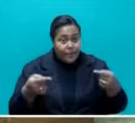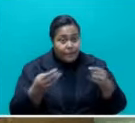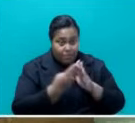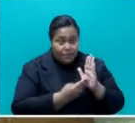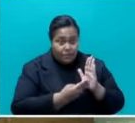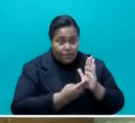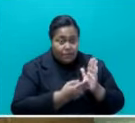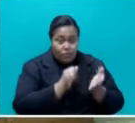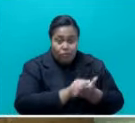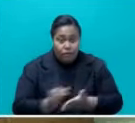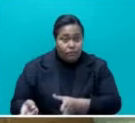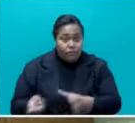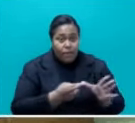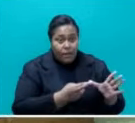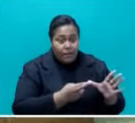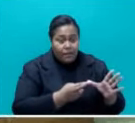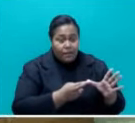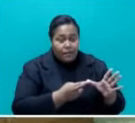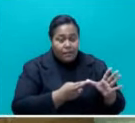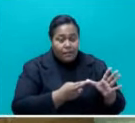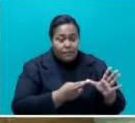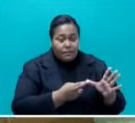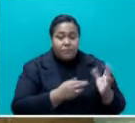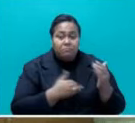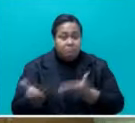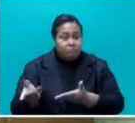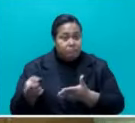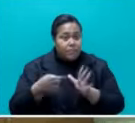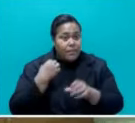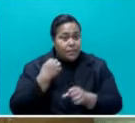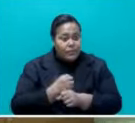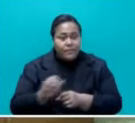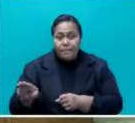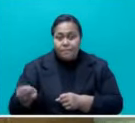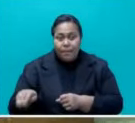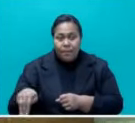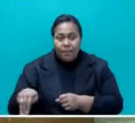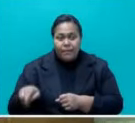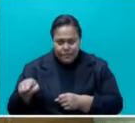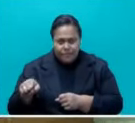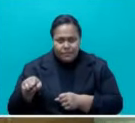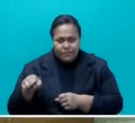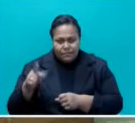of reply given to the Honourable Attorney General as the member moving this